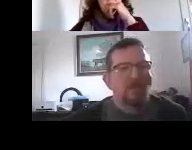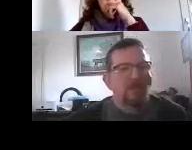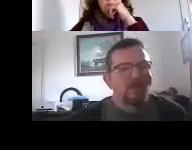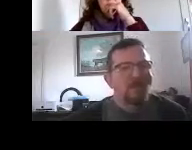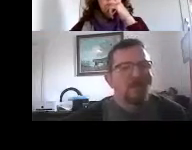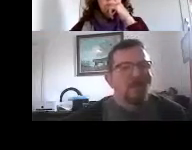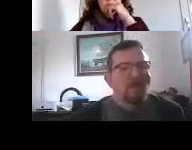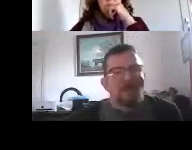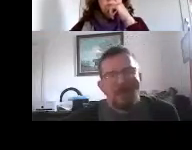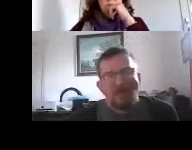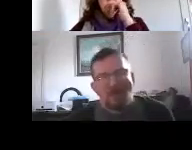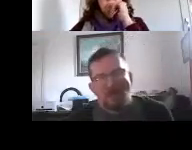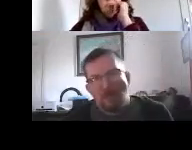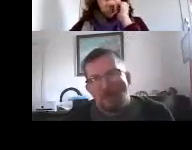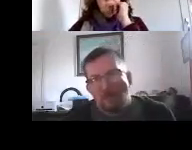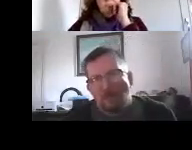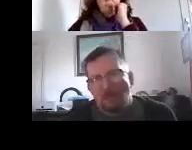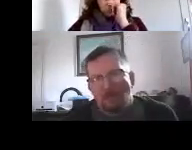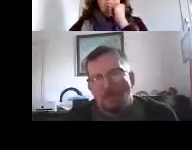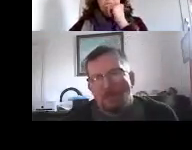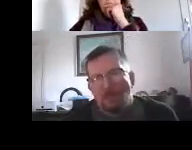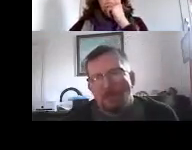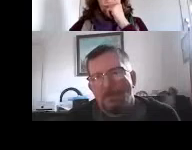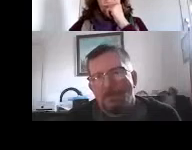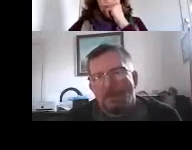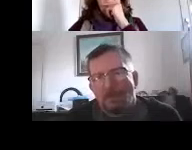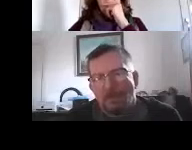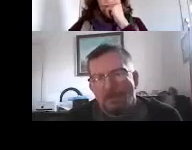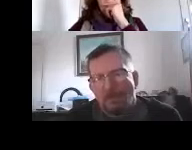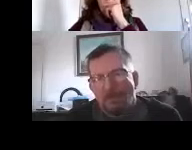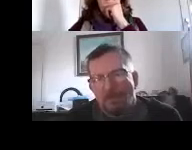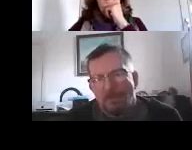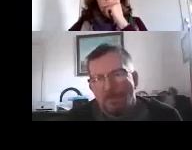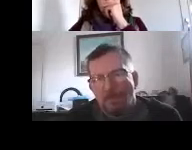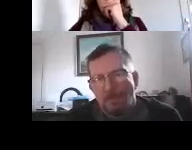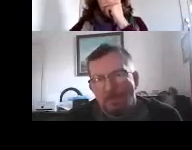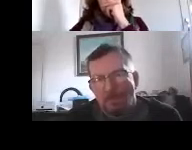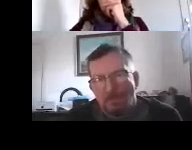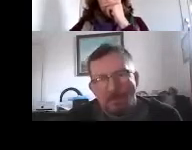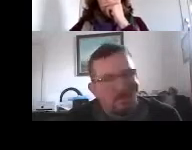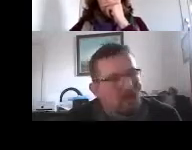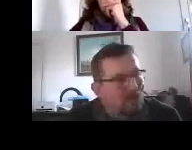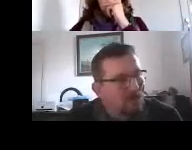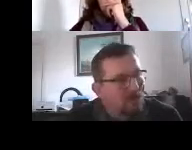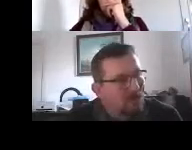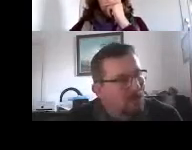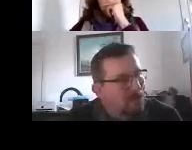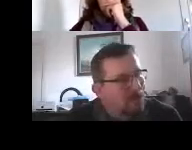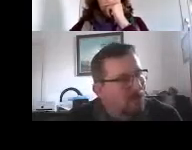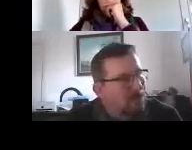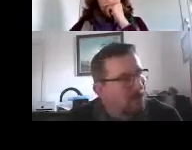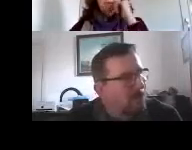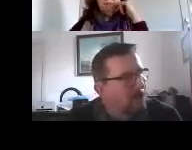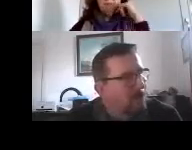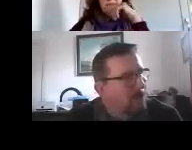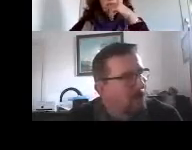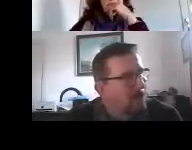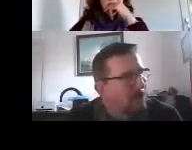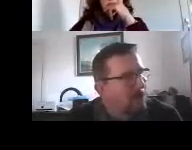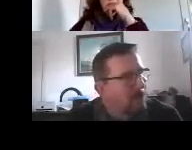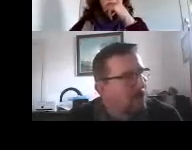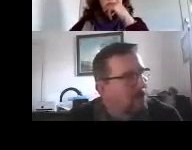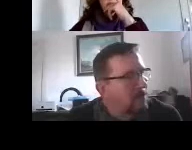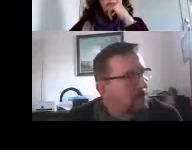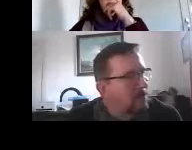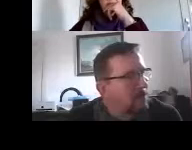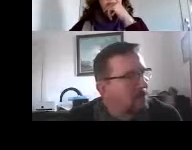going forward. The digital programme also developed to include further practical skills development such as money management, and